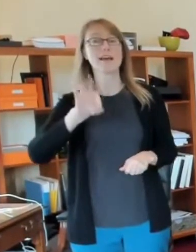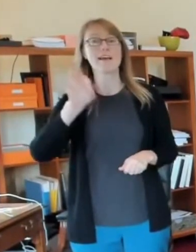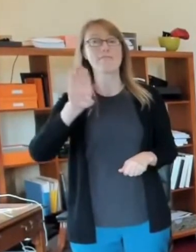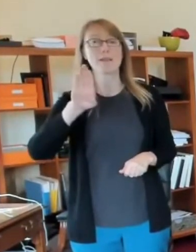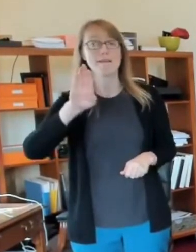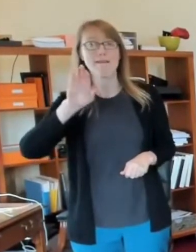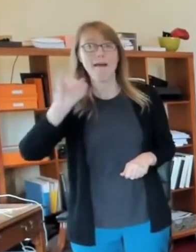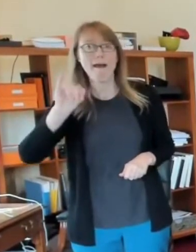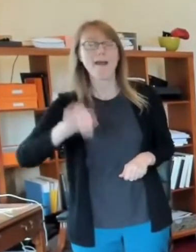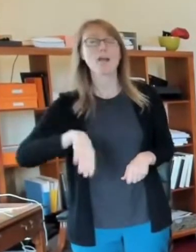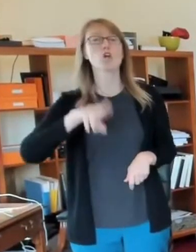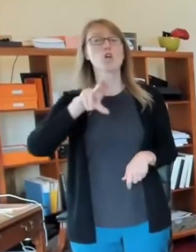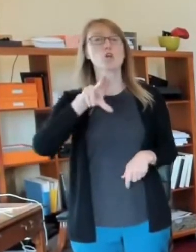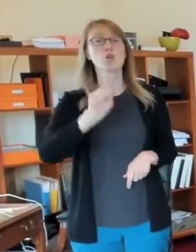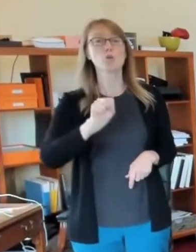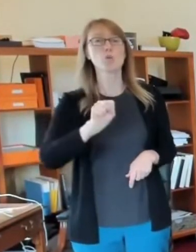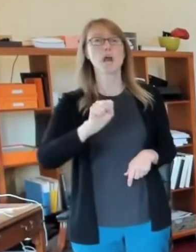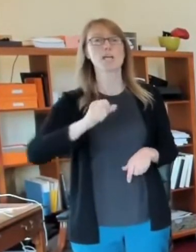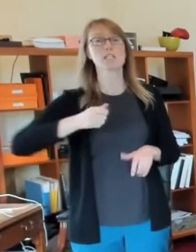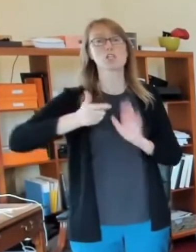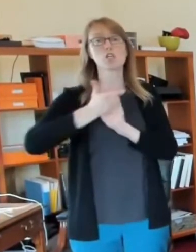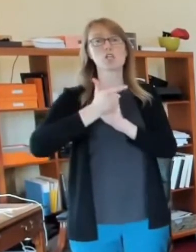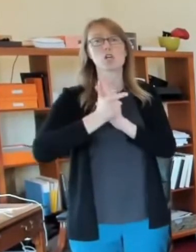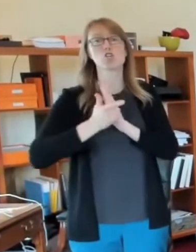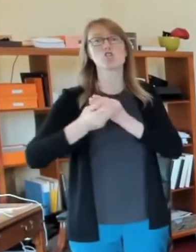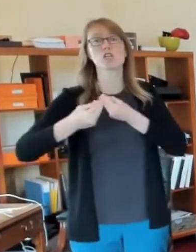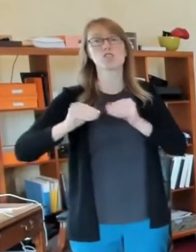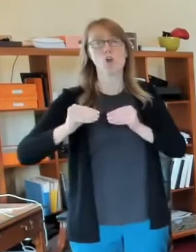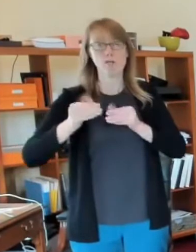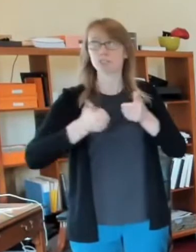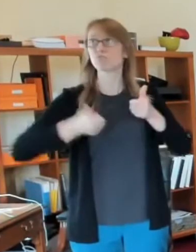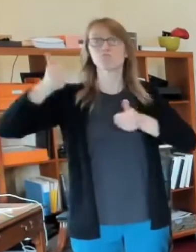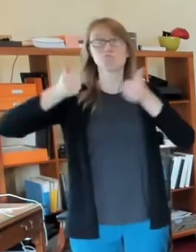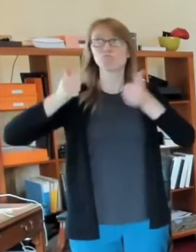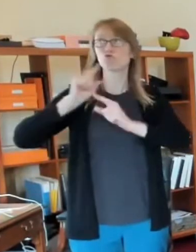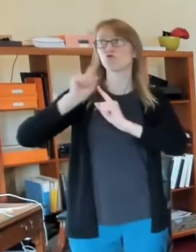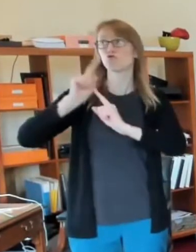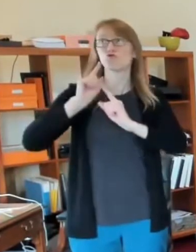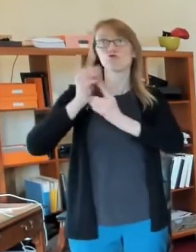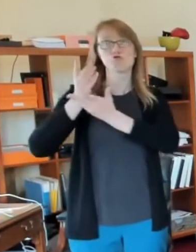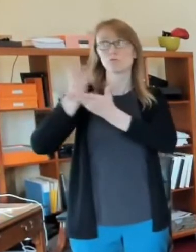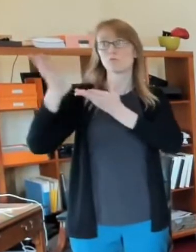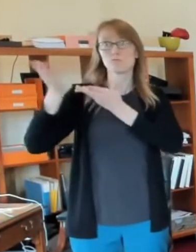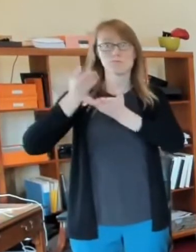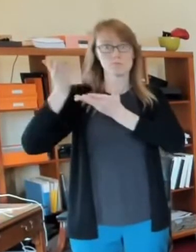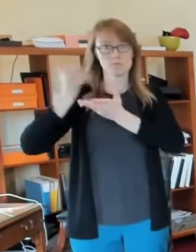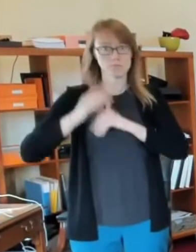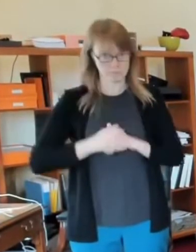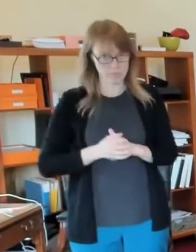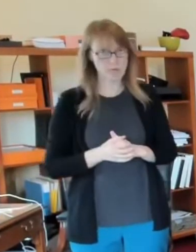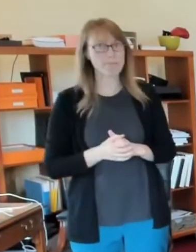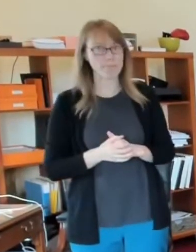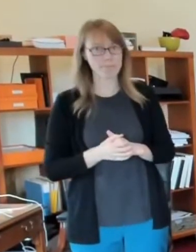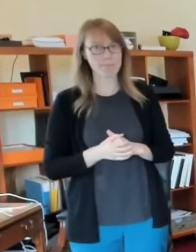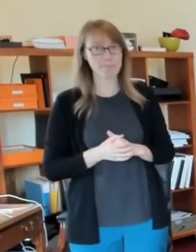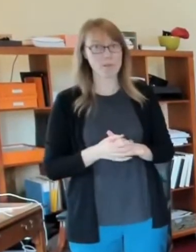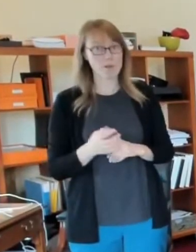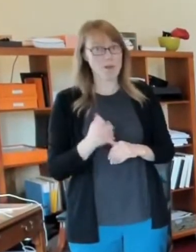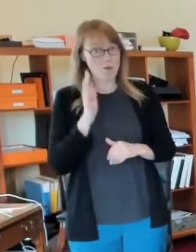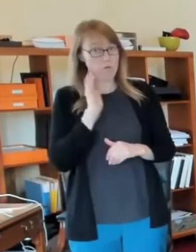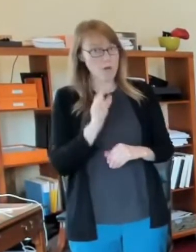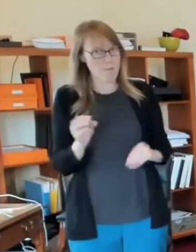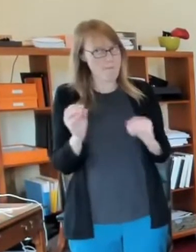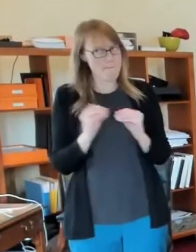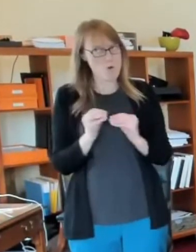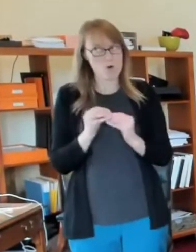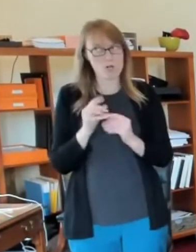Attorney's Office. And we do that, and we will likely even do that more for their help in terms of